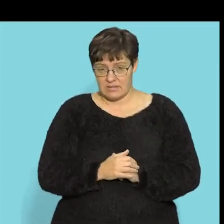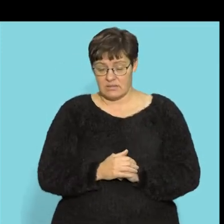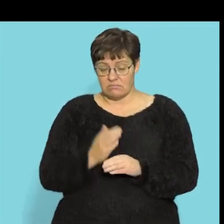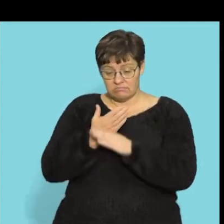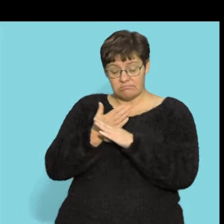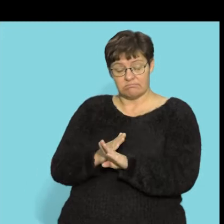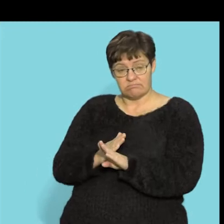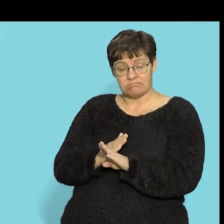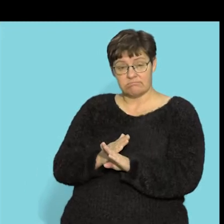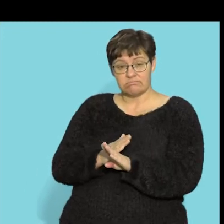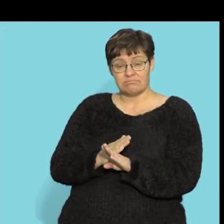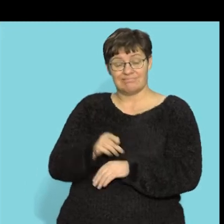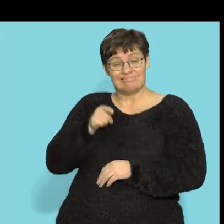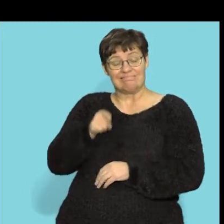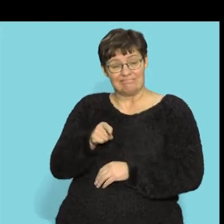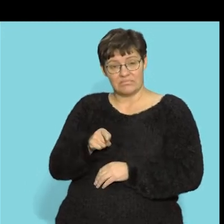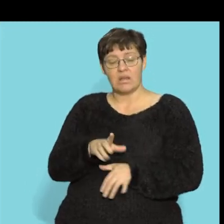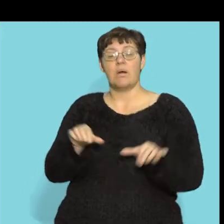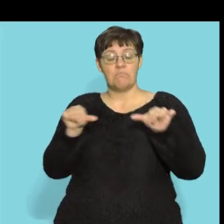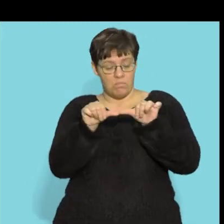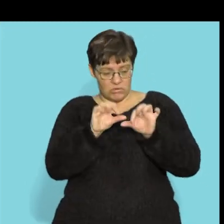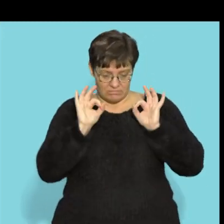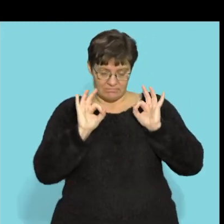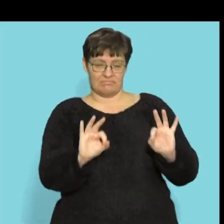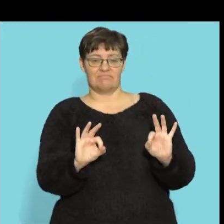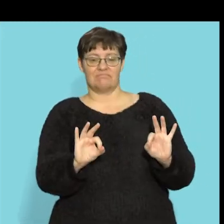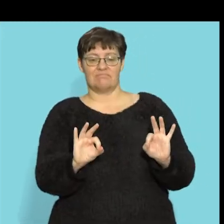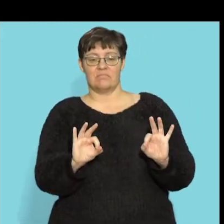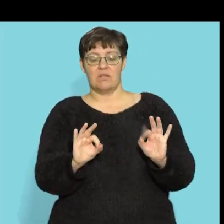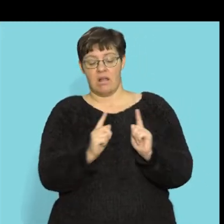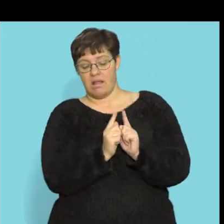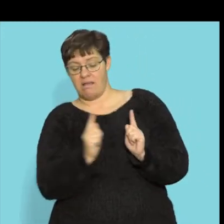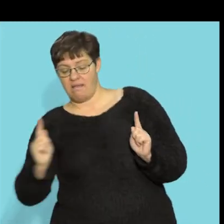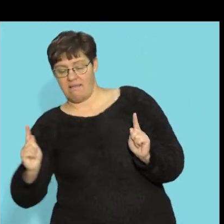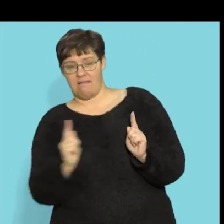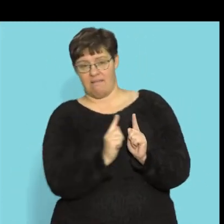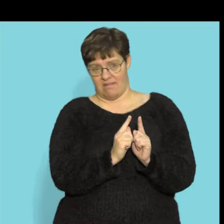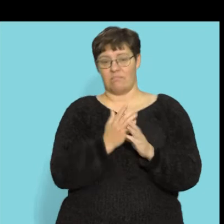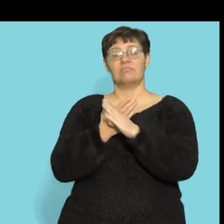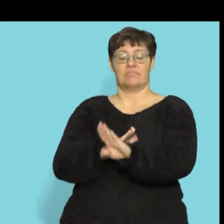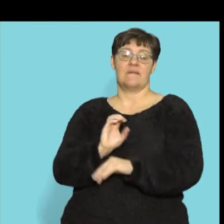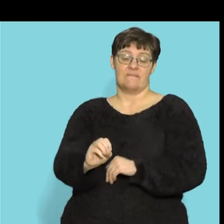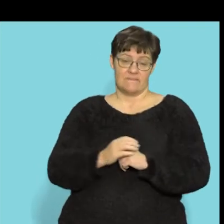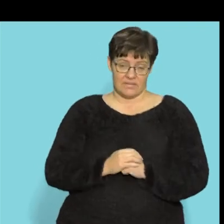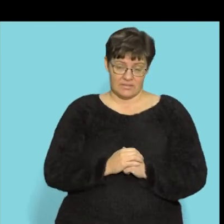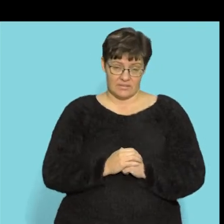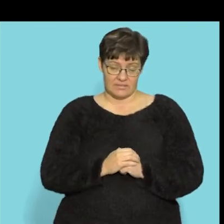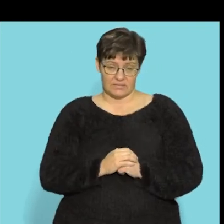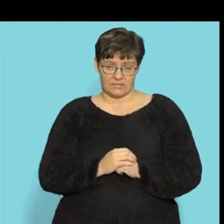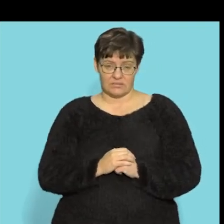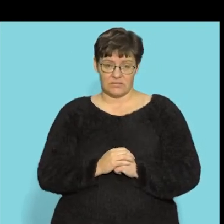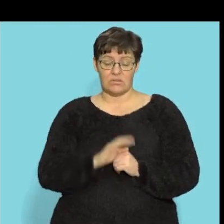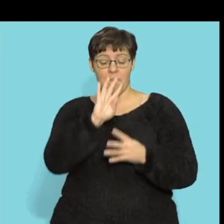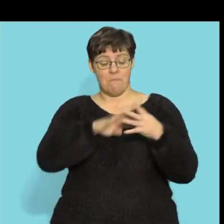conclude that the resistance of a conductor is directly proportional to the length of that conductor. Meaning,